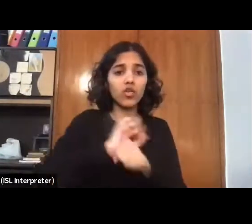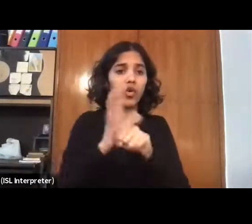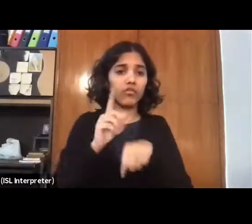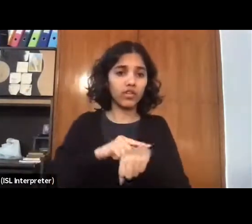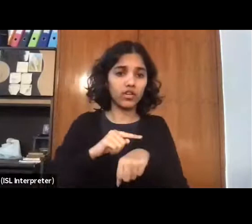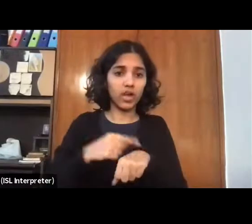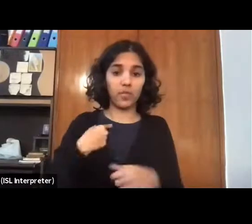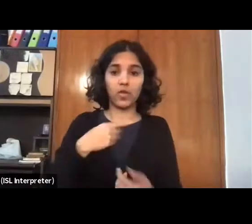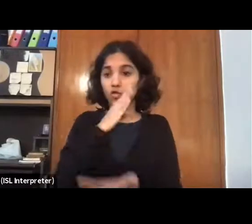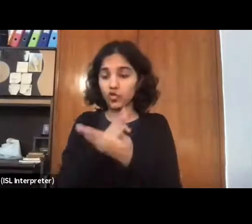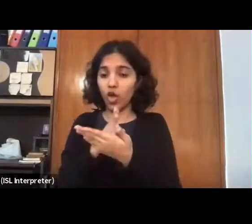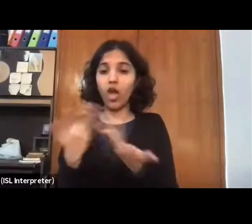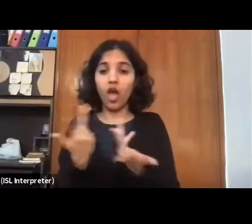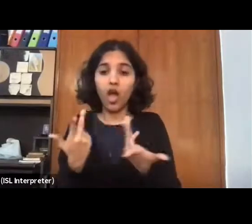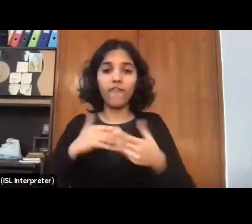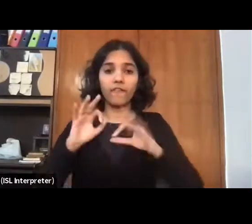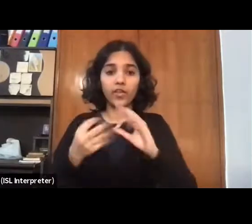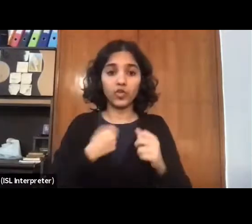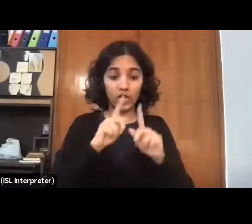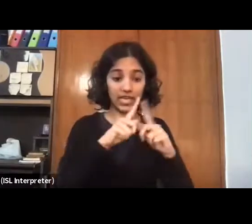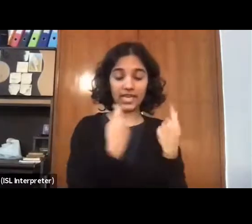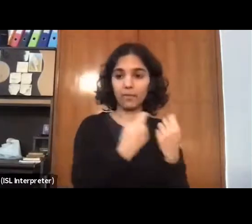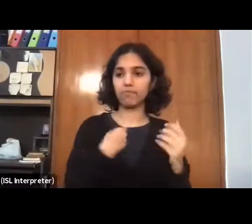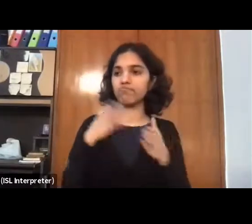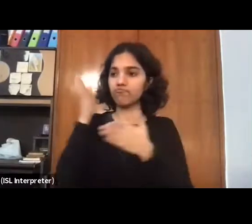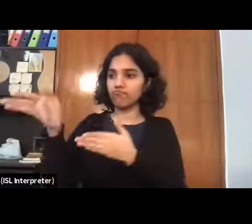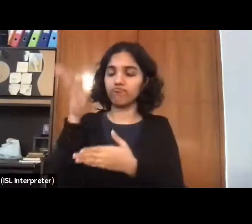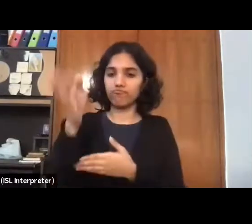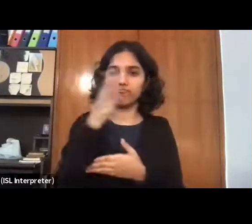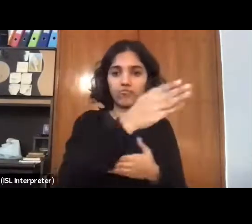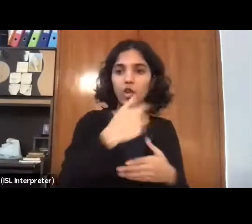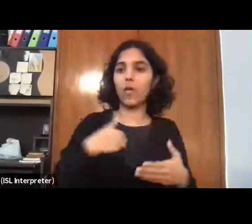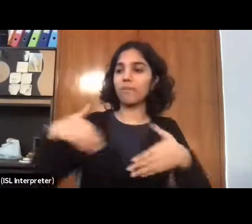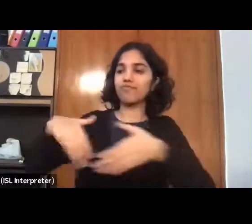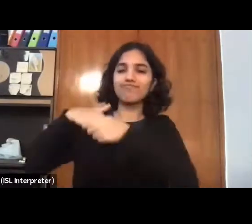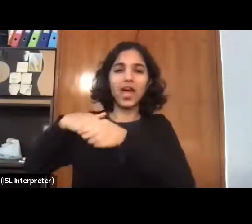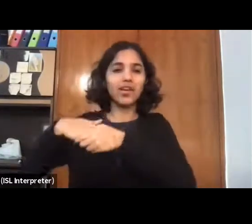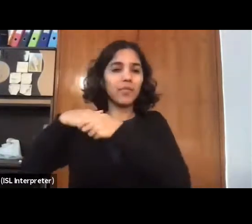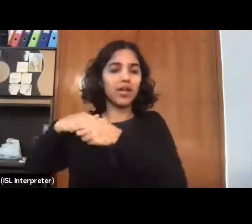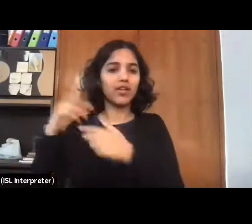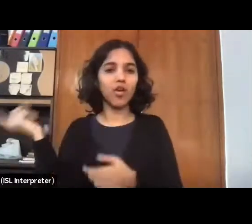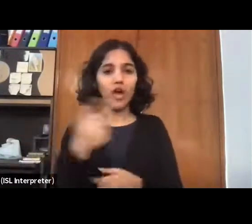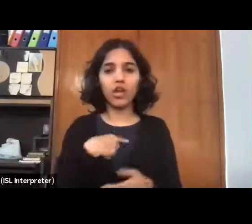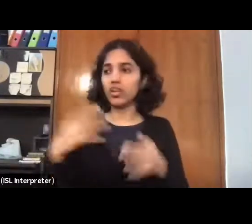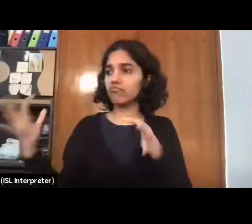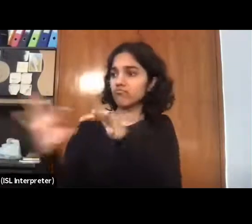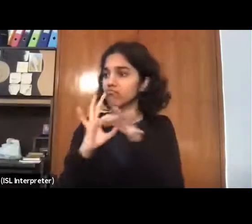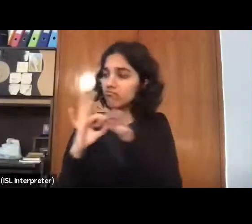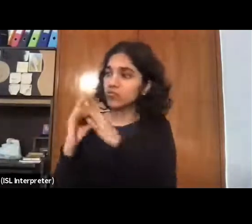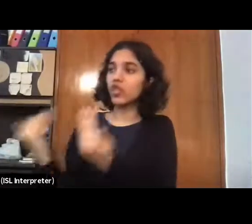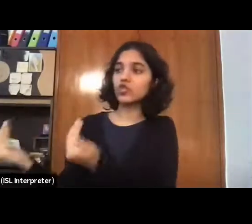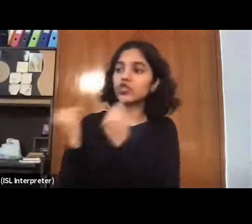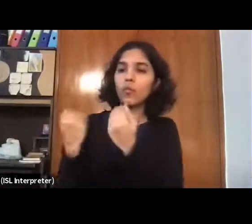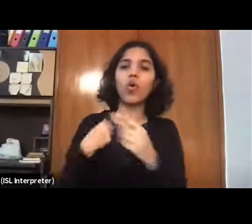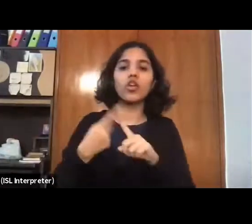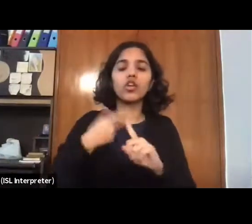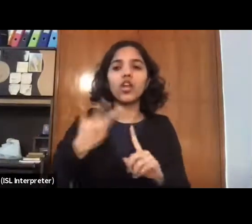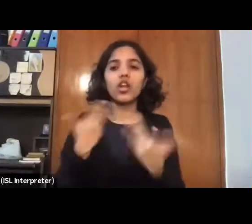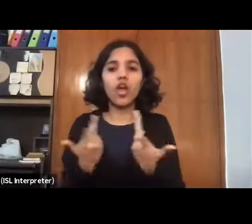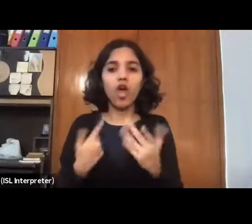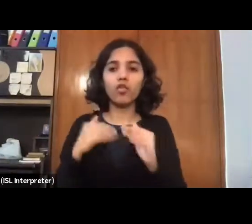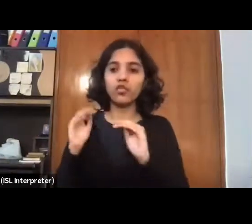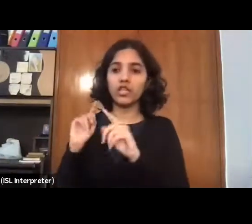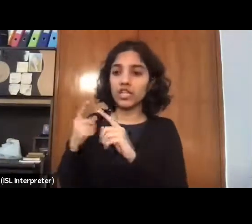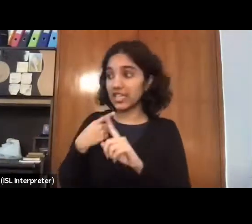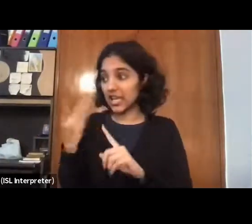made sure that my teams reached out to our partners, and we could provide some sort of support to all the trainees who are